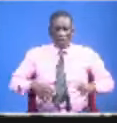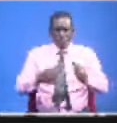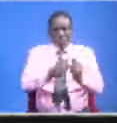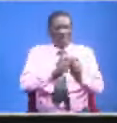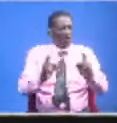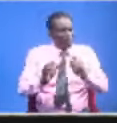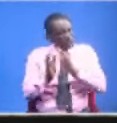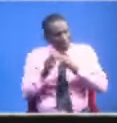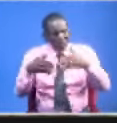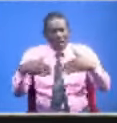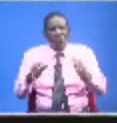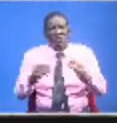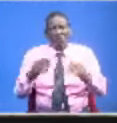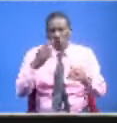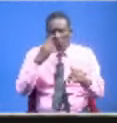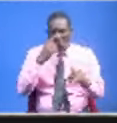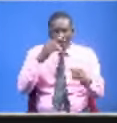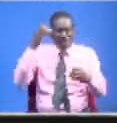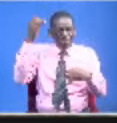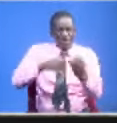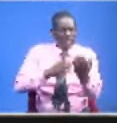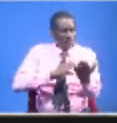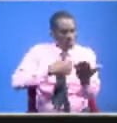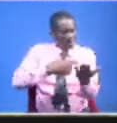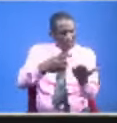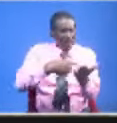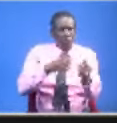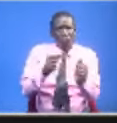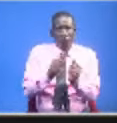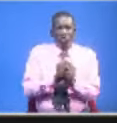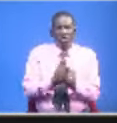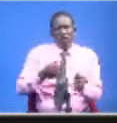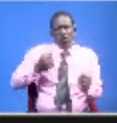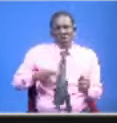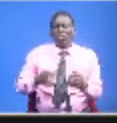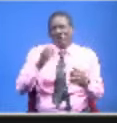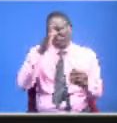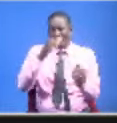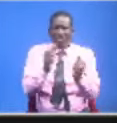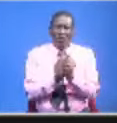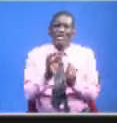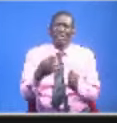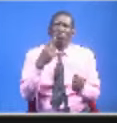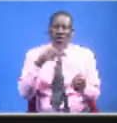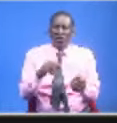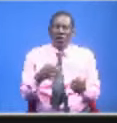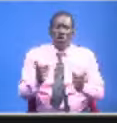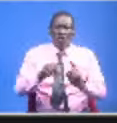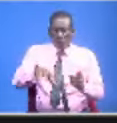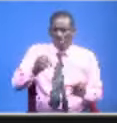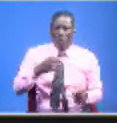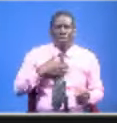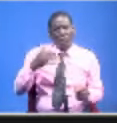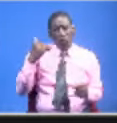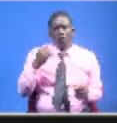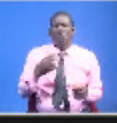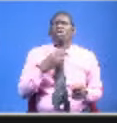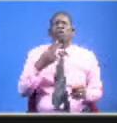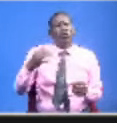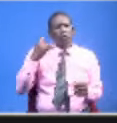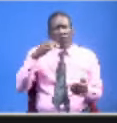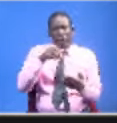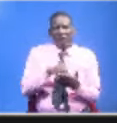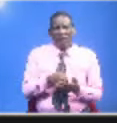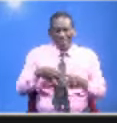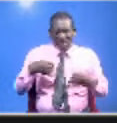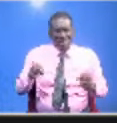nje. Njeri's last conversation with her daughter was on Sunday 13th. She says, not picking my call, voice call again. She tried to